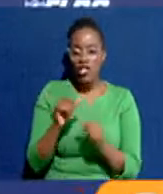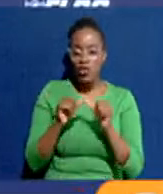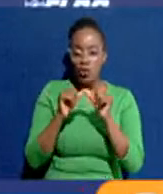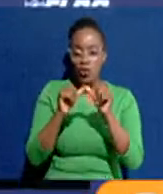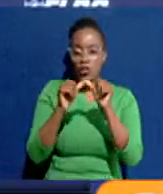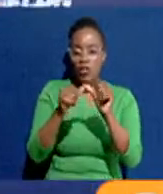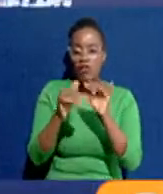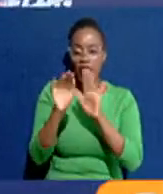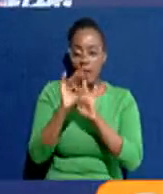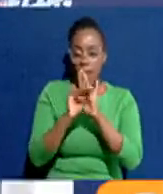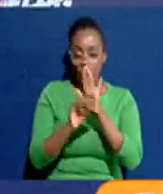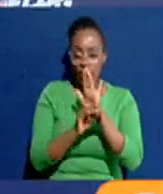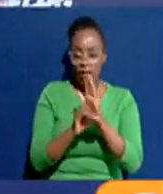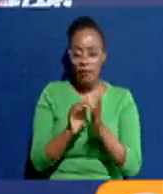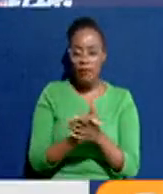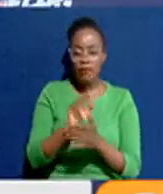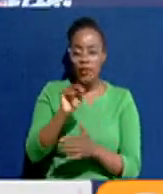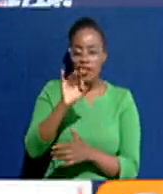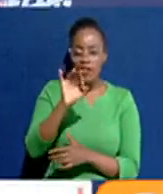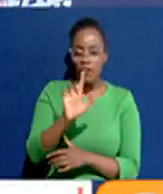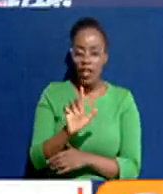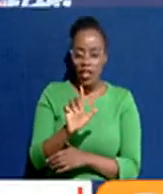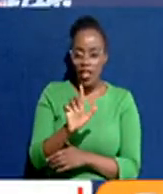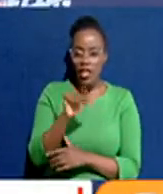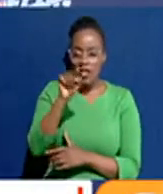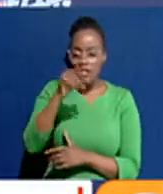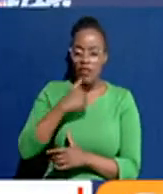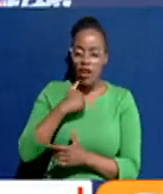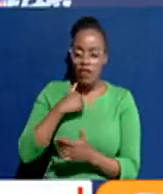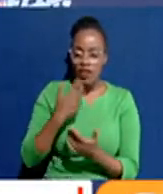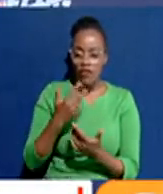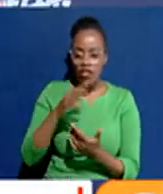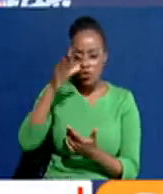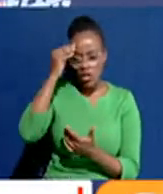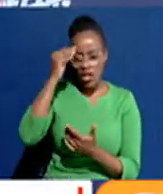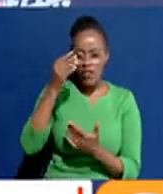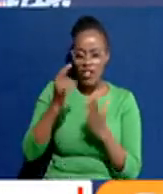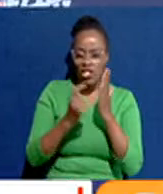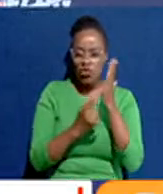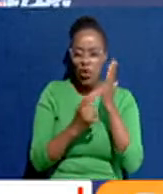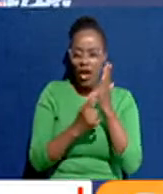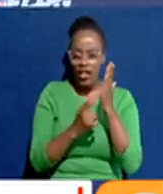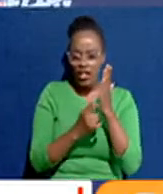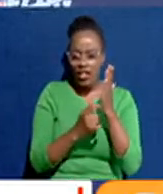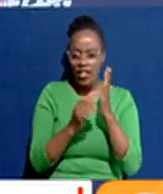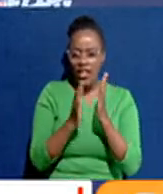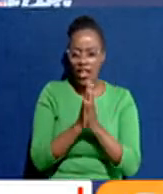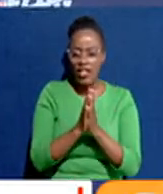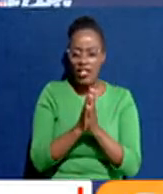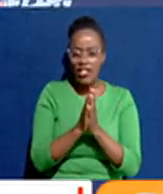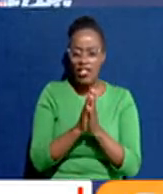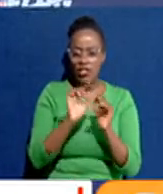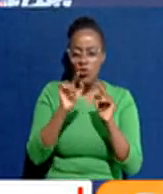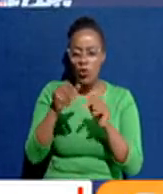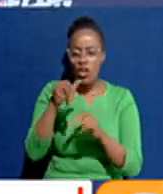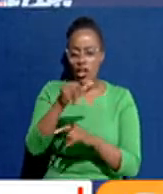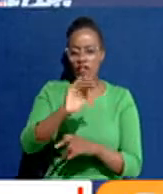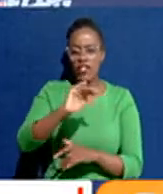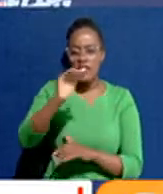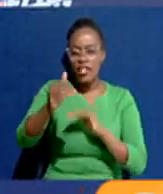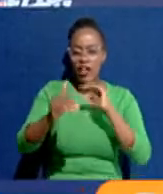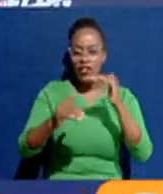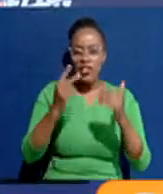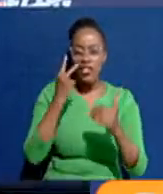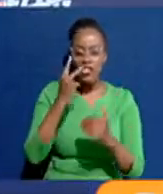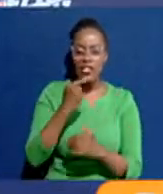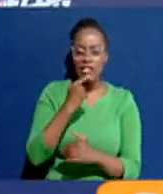build the program. So the favorite part for me was to learn a couple words in Swahili and walk around town and say